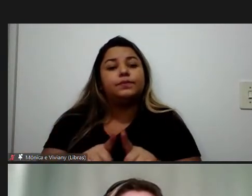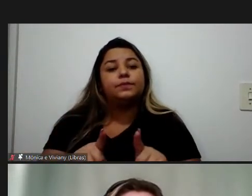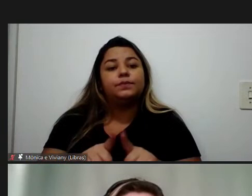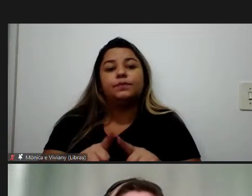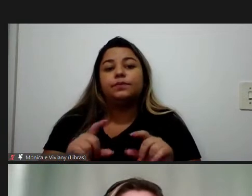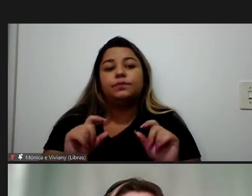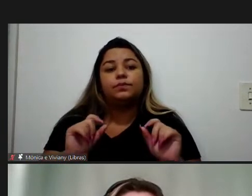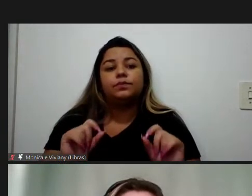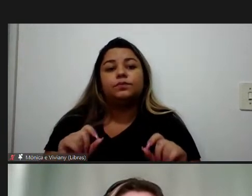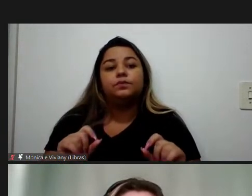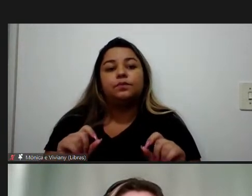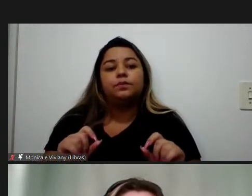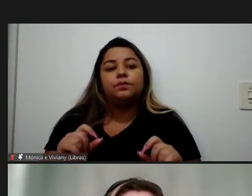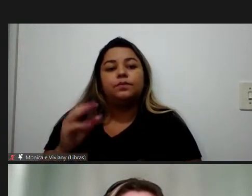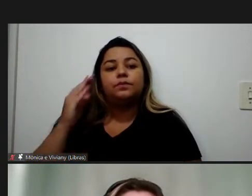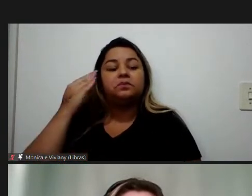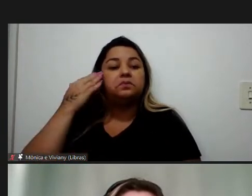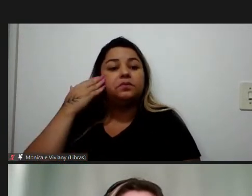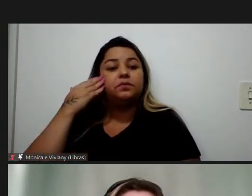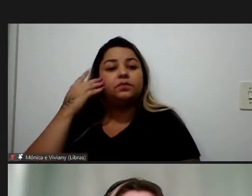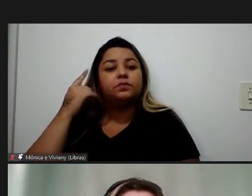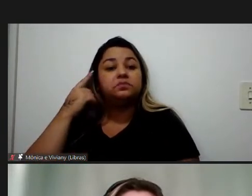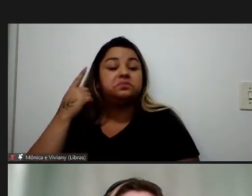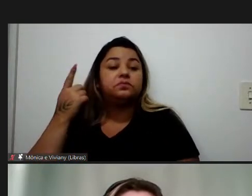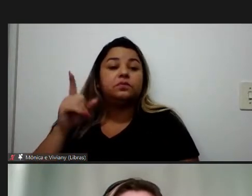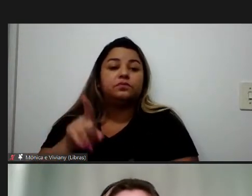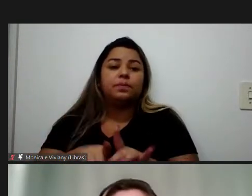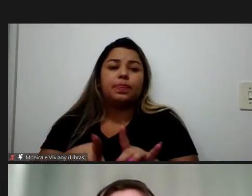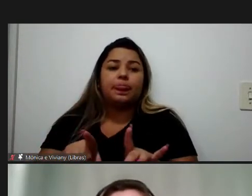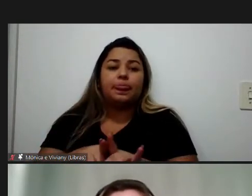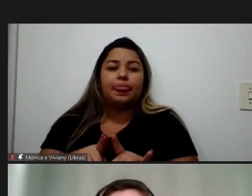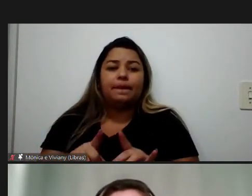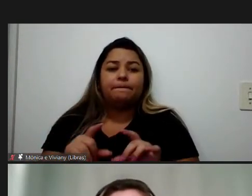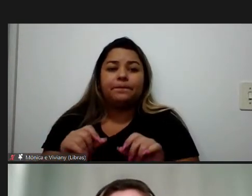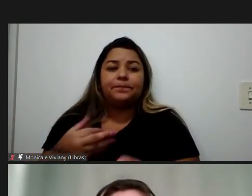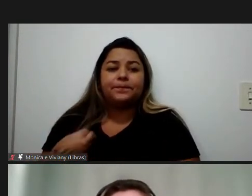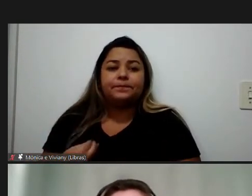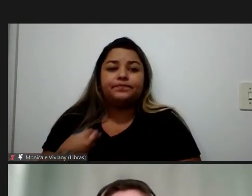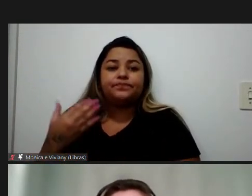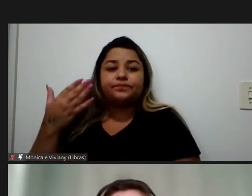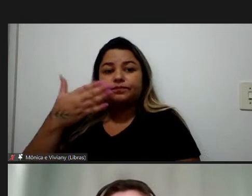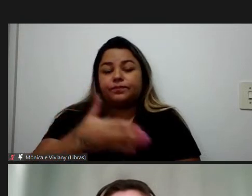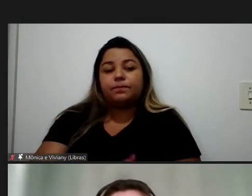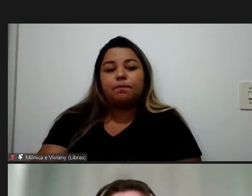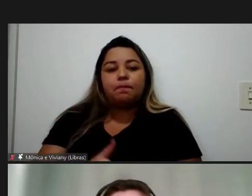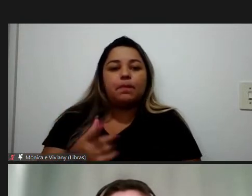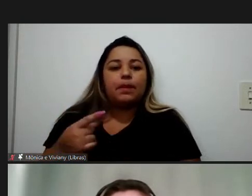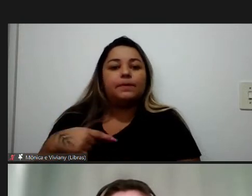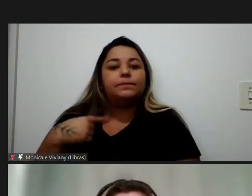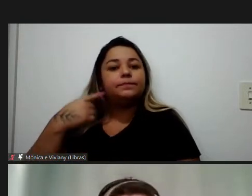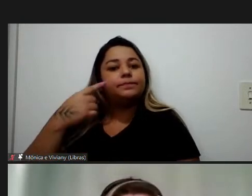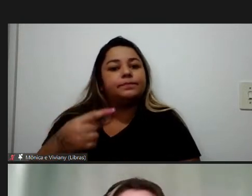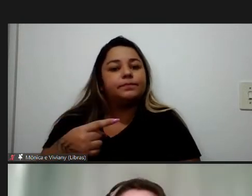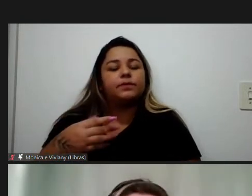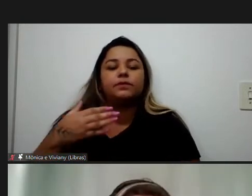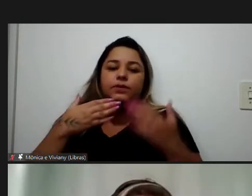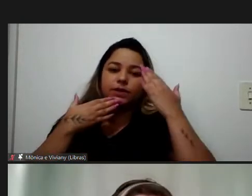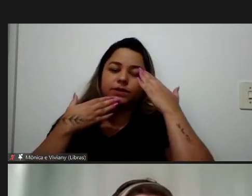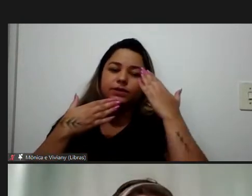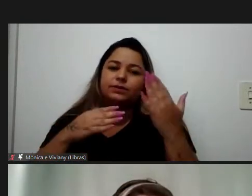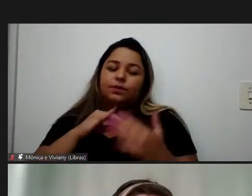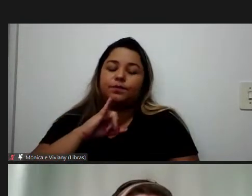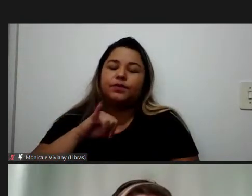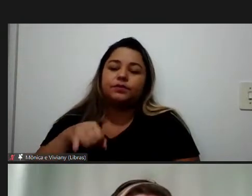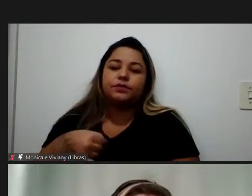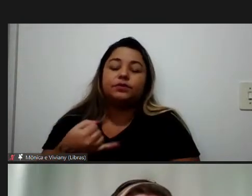discussions and to begin to think that in how they will be able to participate in the next conference. Once more, I thank